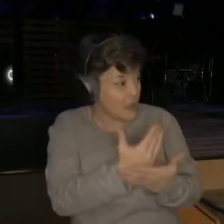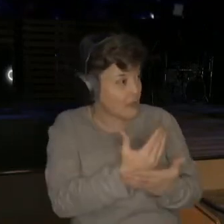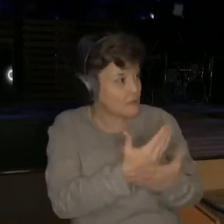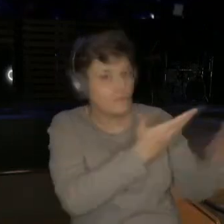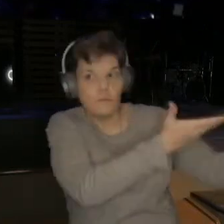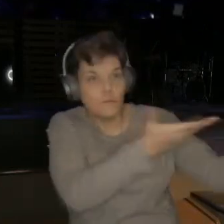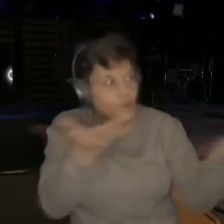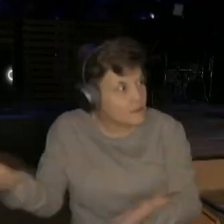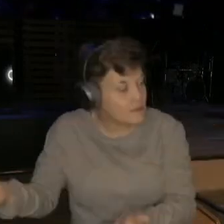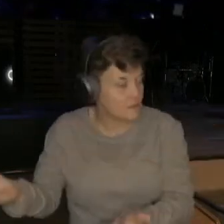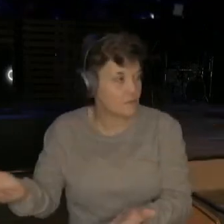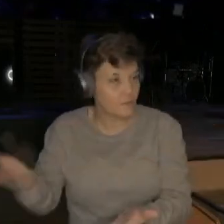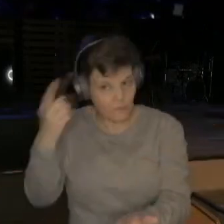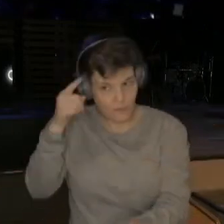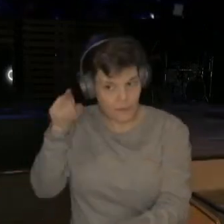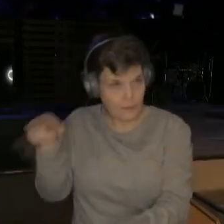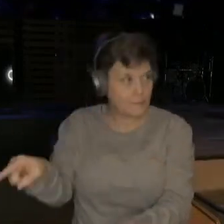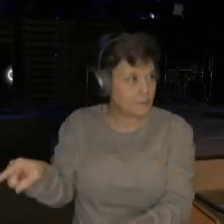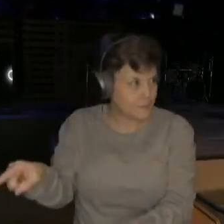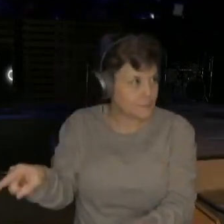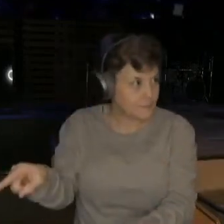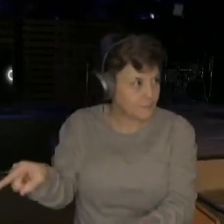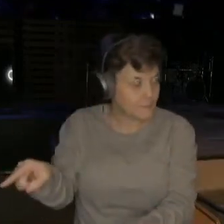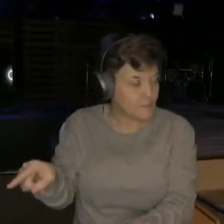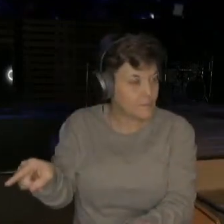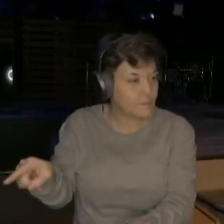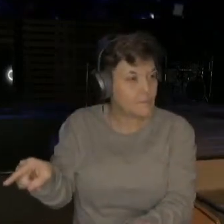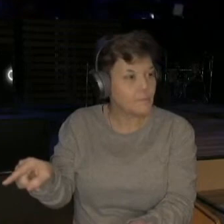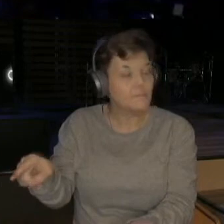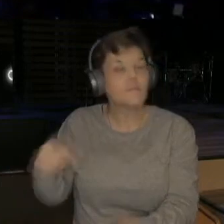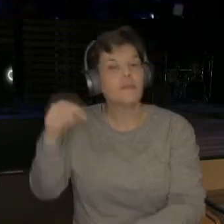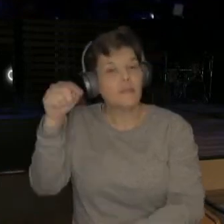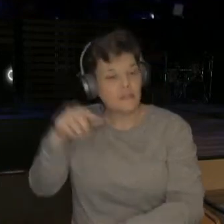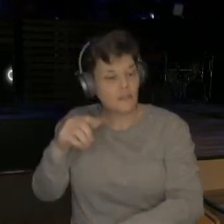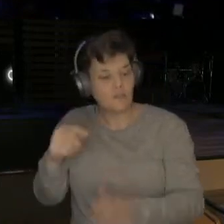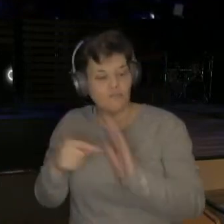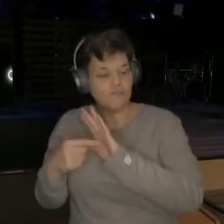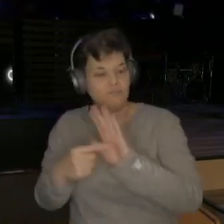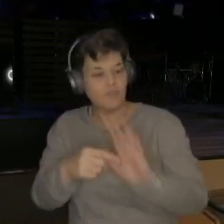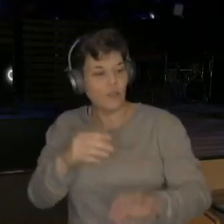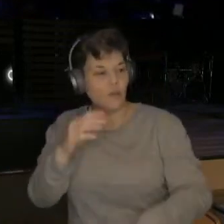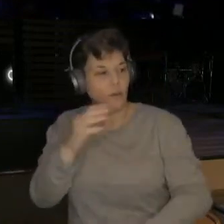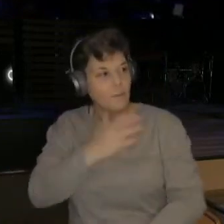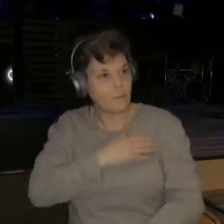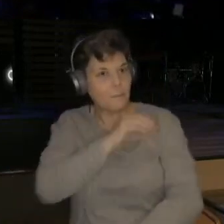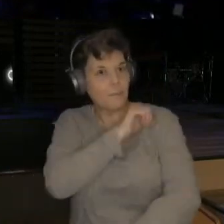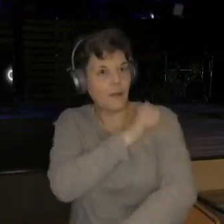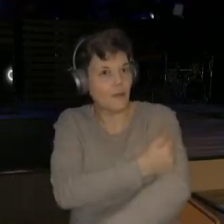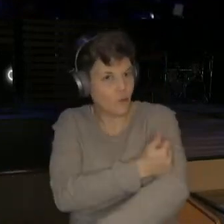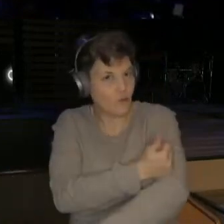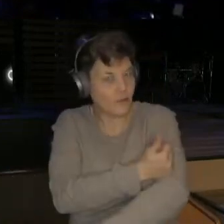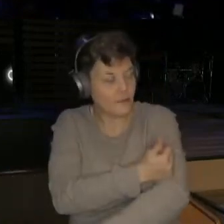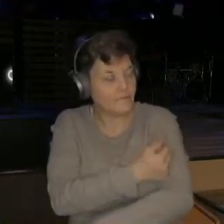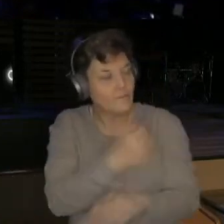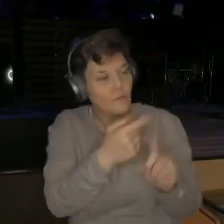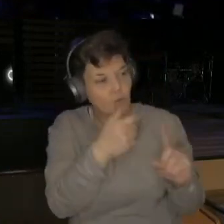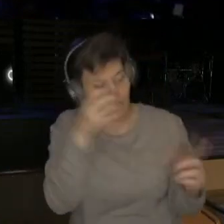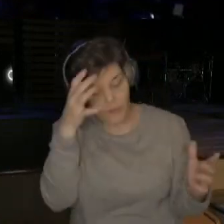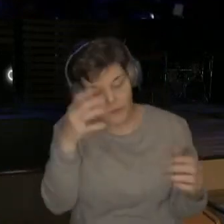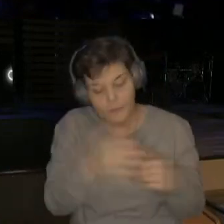ring was an emblem of authority, a seal of sonship giving the authority to transact